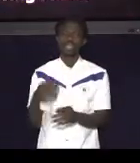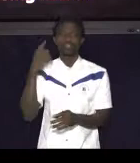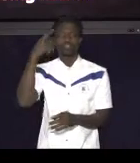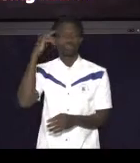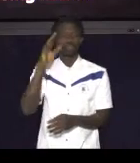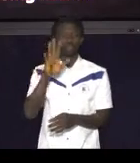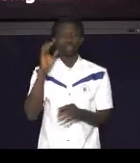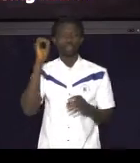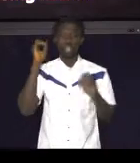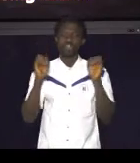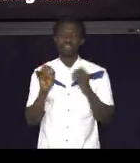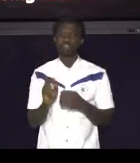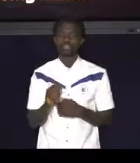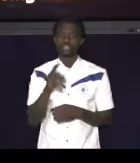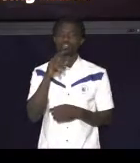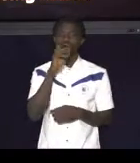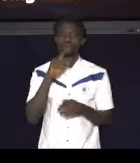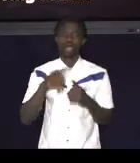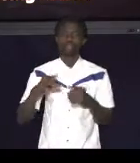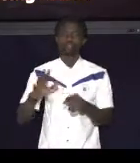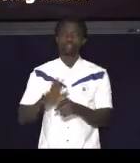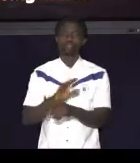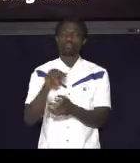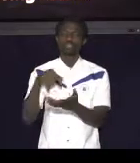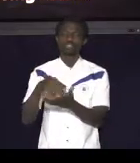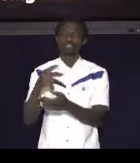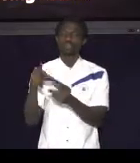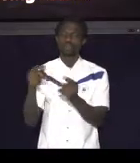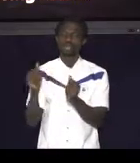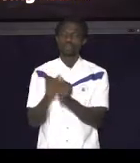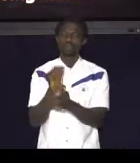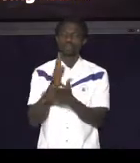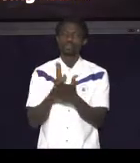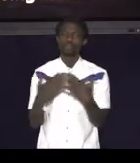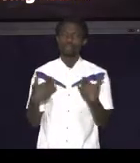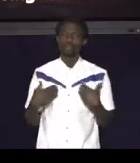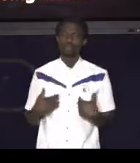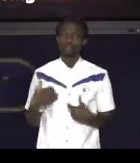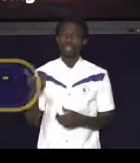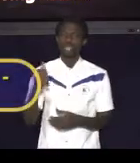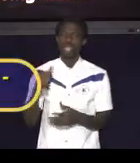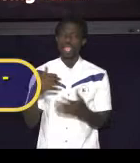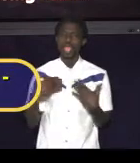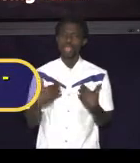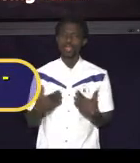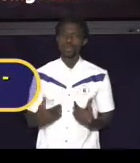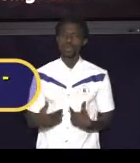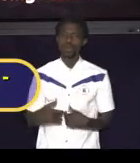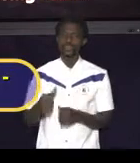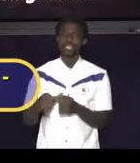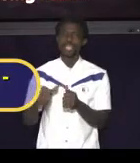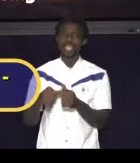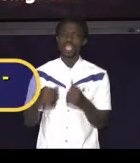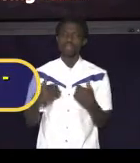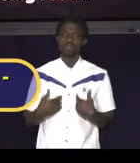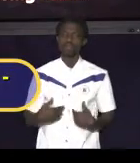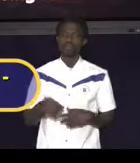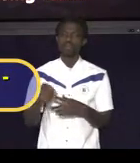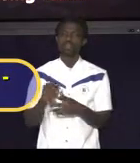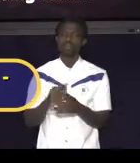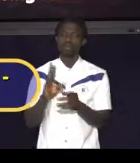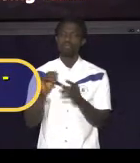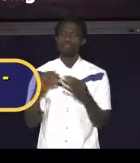your evaluation, you are to fill the spaces with somebody, anybody, everybody, or